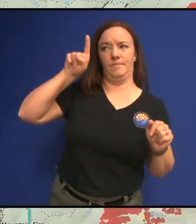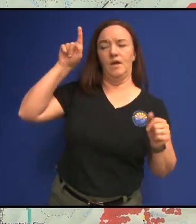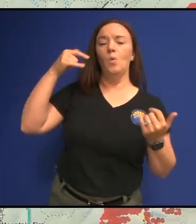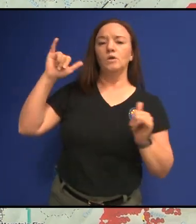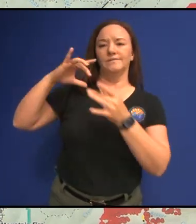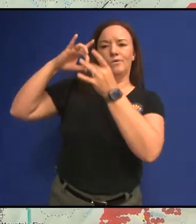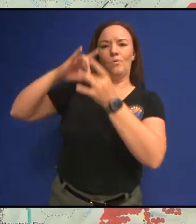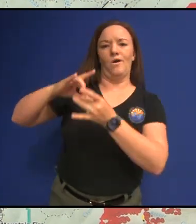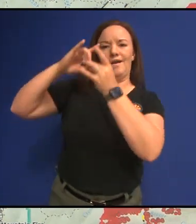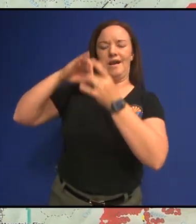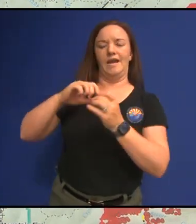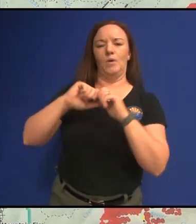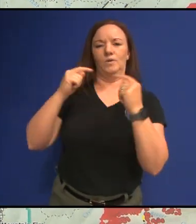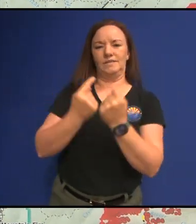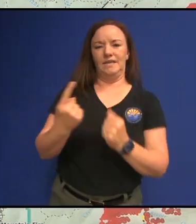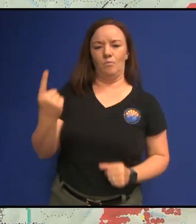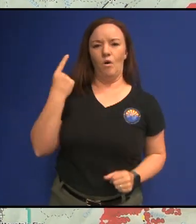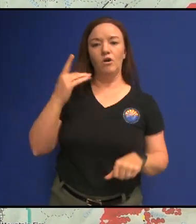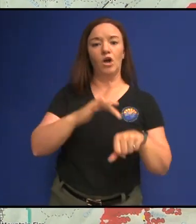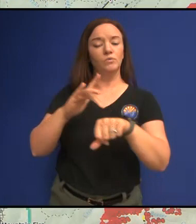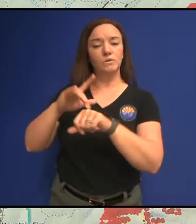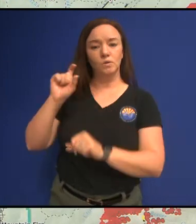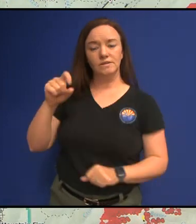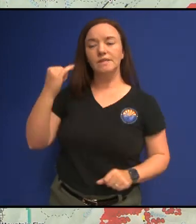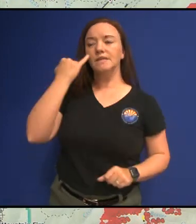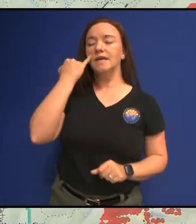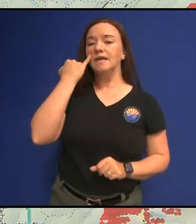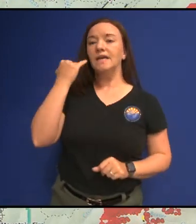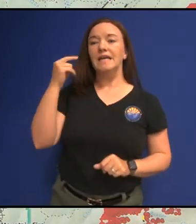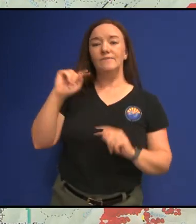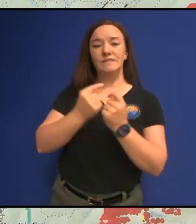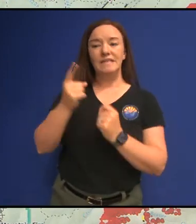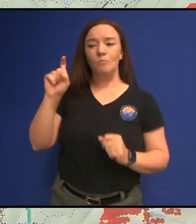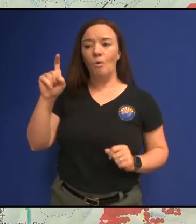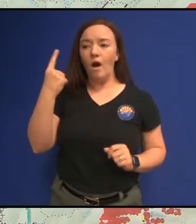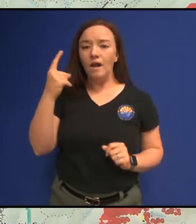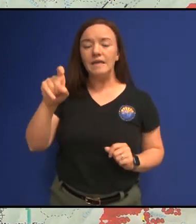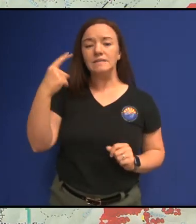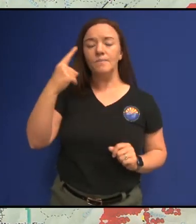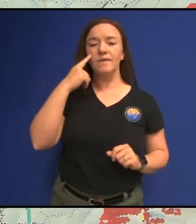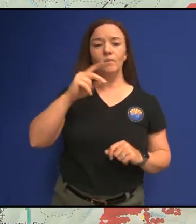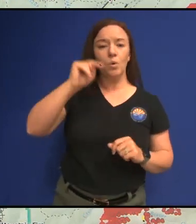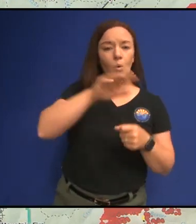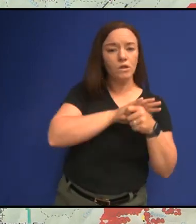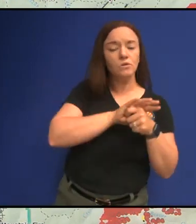Team 1 on resource needs. If they need anything for either the North Zone or the Midnight